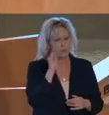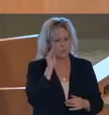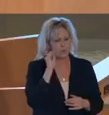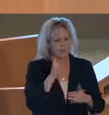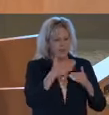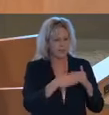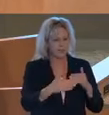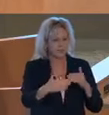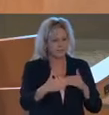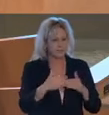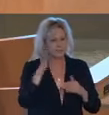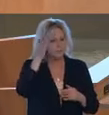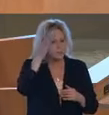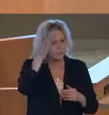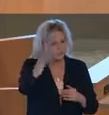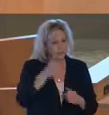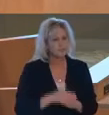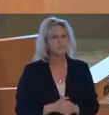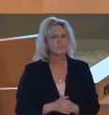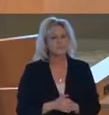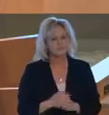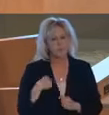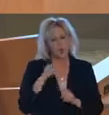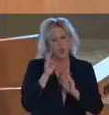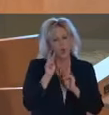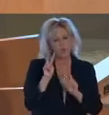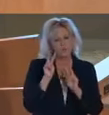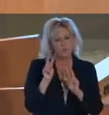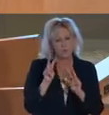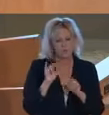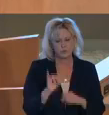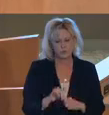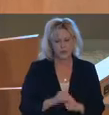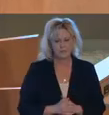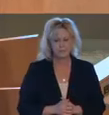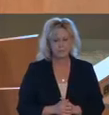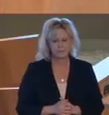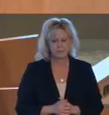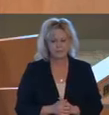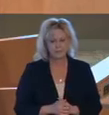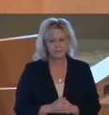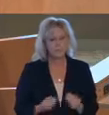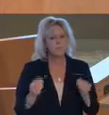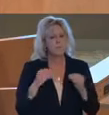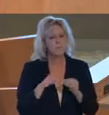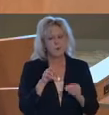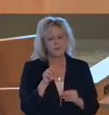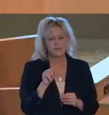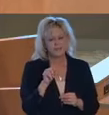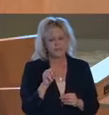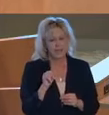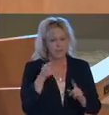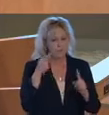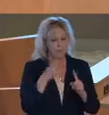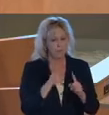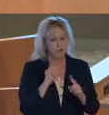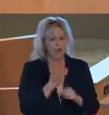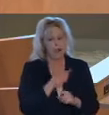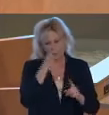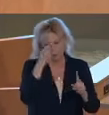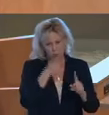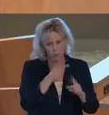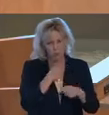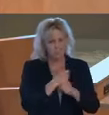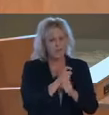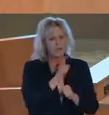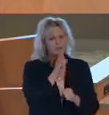forward in the future. We're very much looking forward to that, those more data points. And our goal here in the county is to make